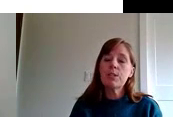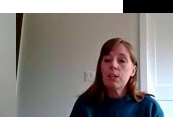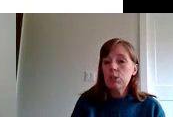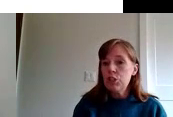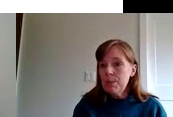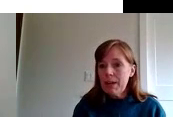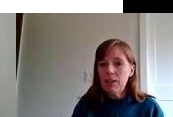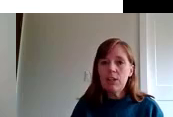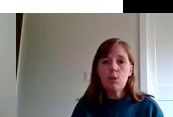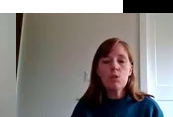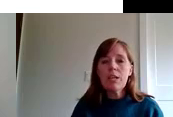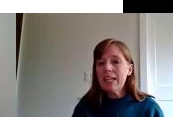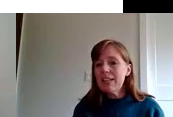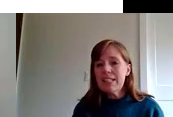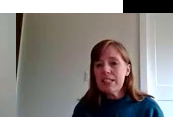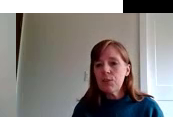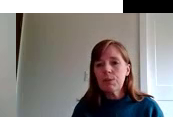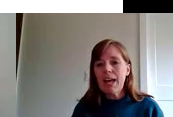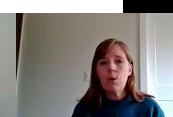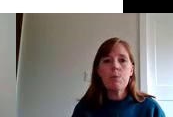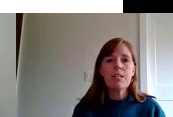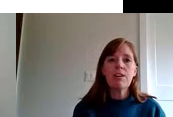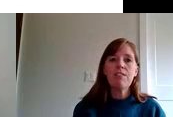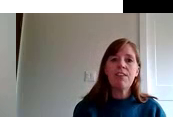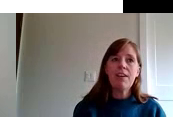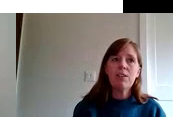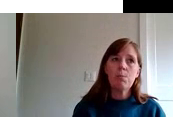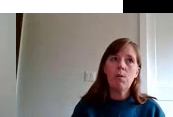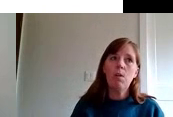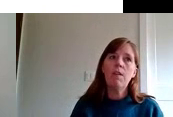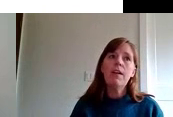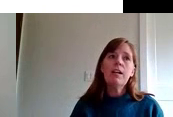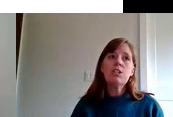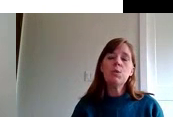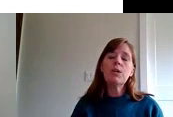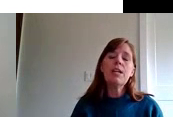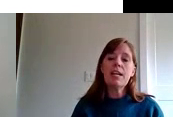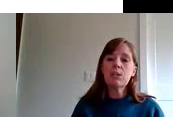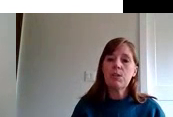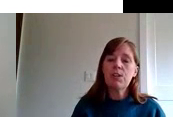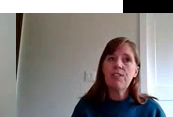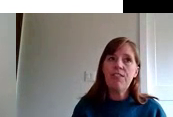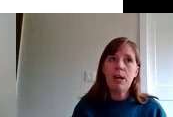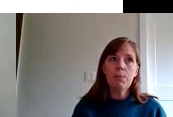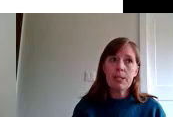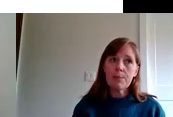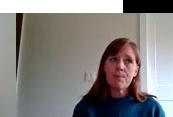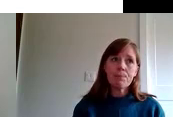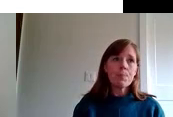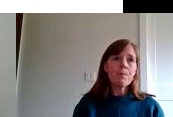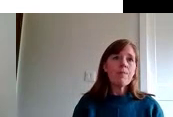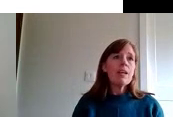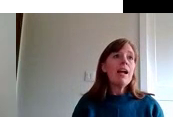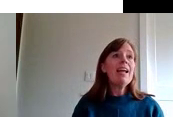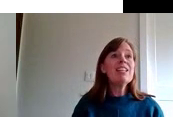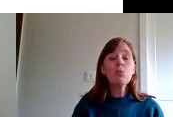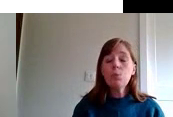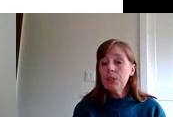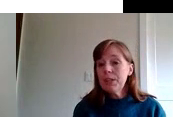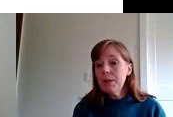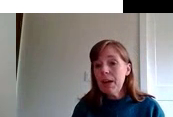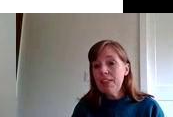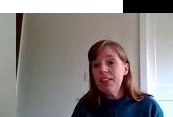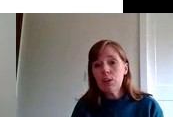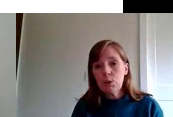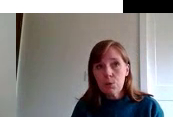share those. Use Gmail, use any of these different platforms that are available to connect with your families. And